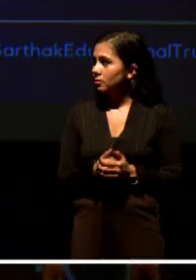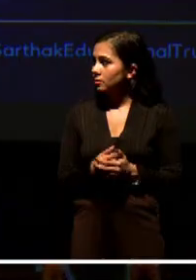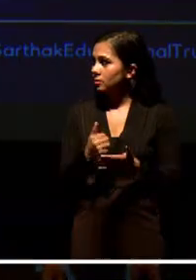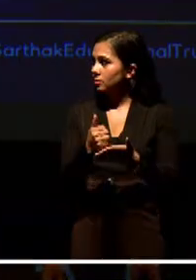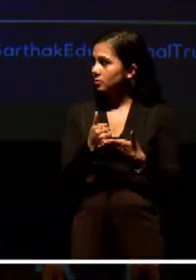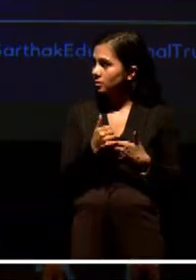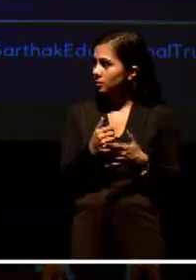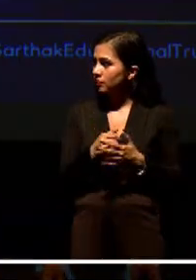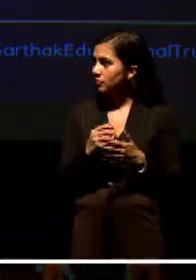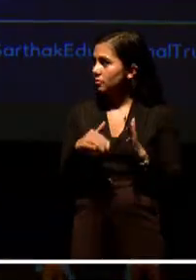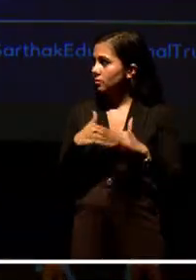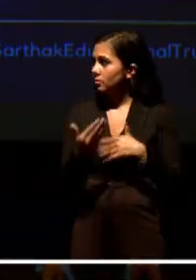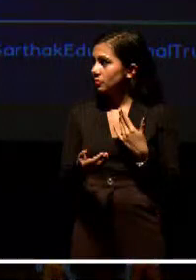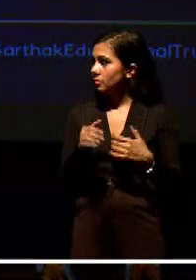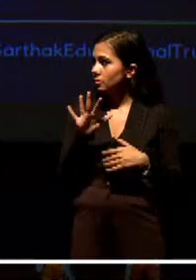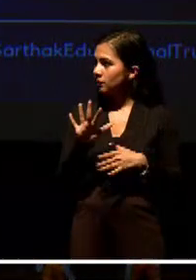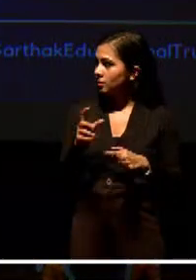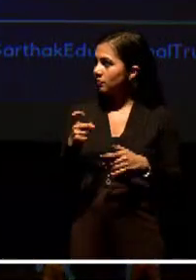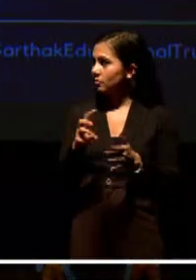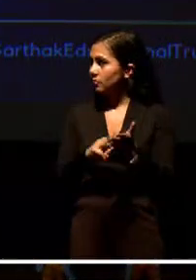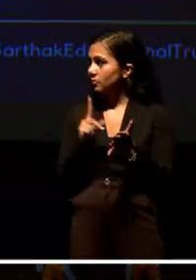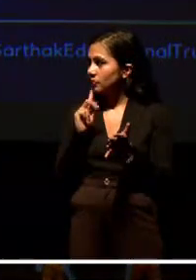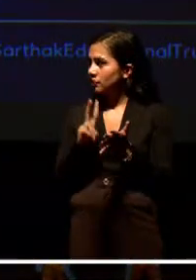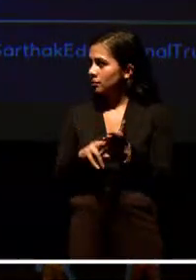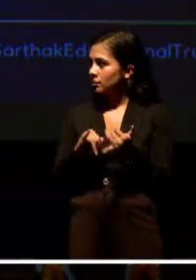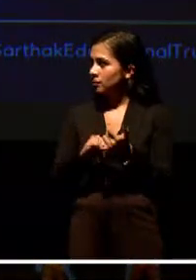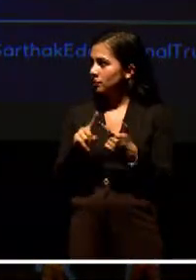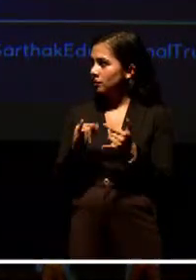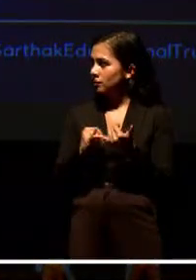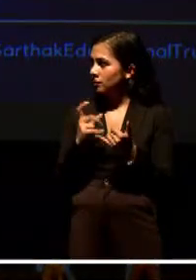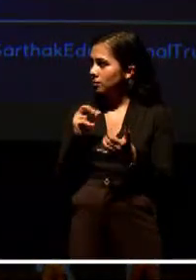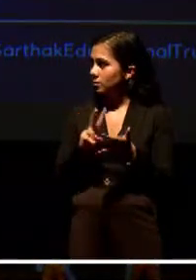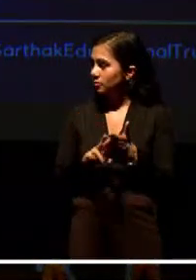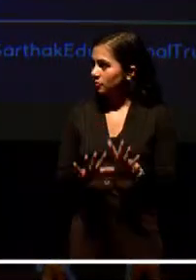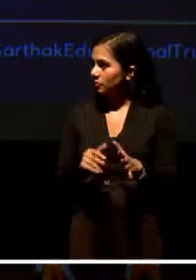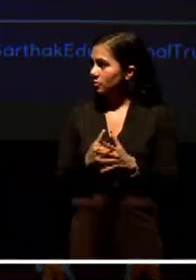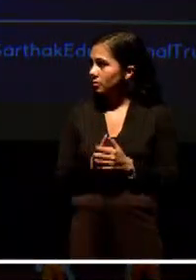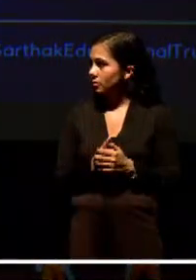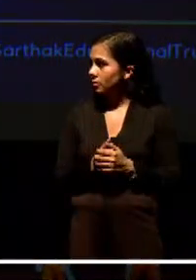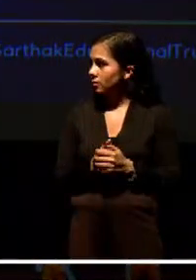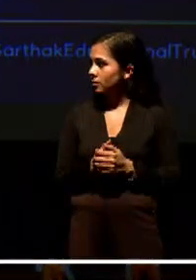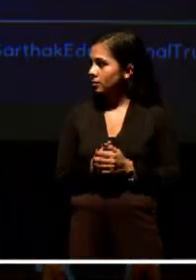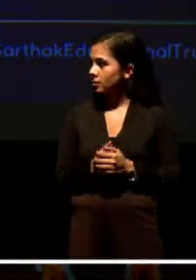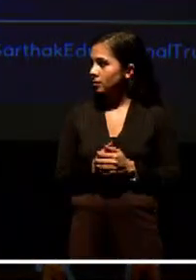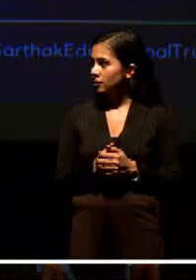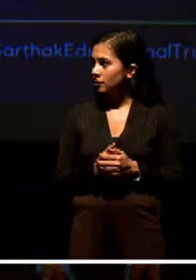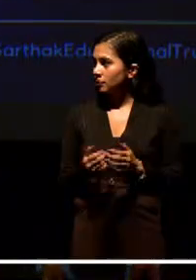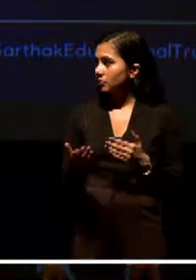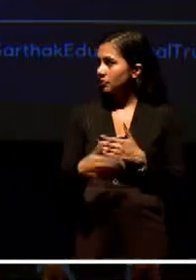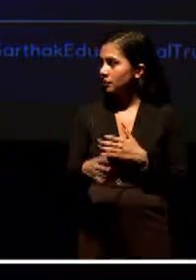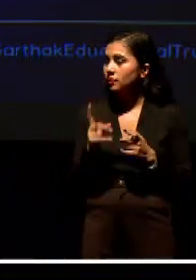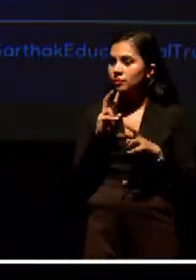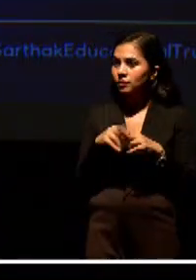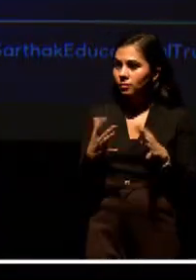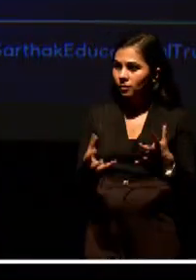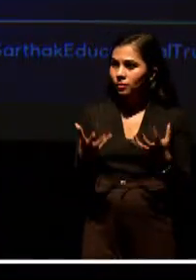in taking the next 5 to 7 minutes of the session, which is remaining for interactive session forward. So if you have any